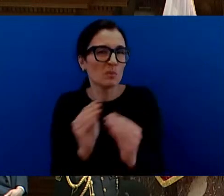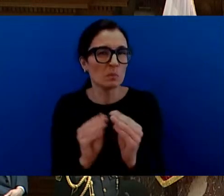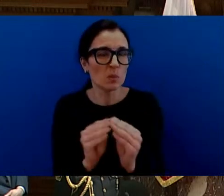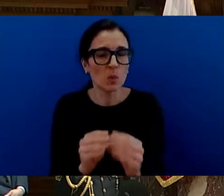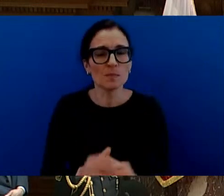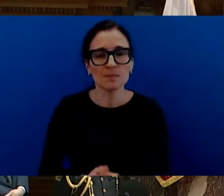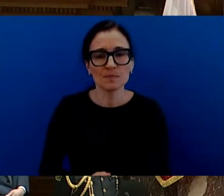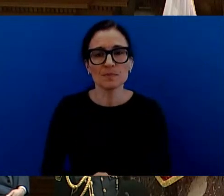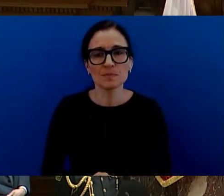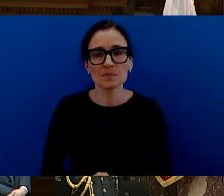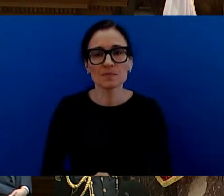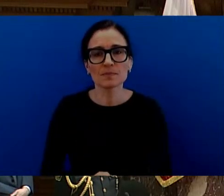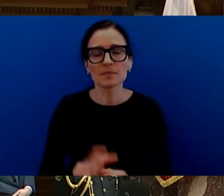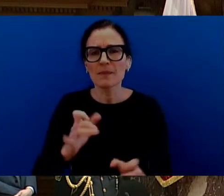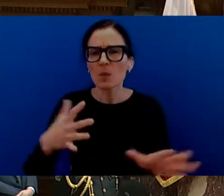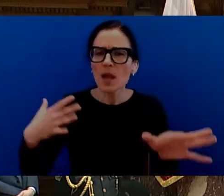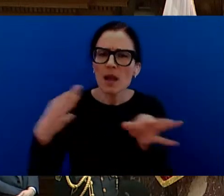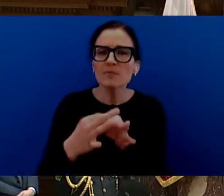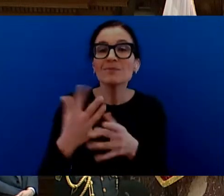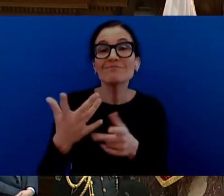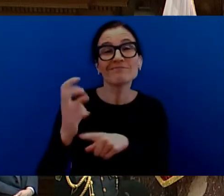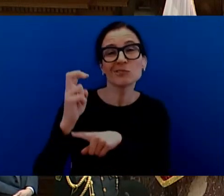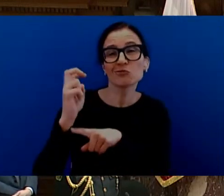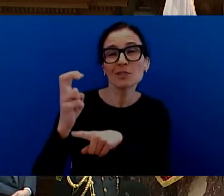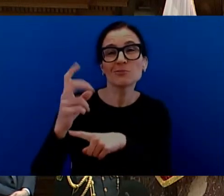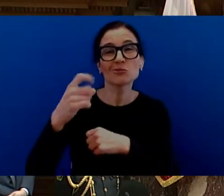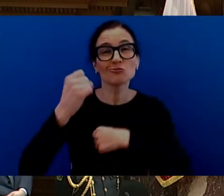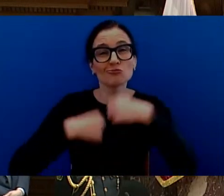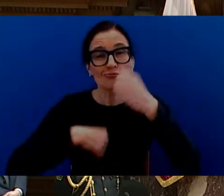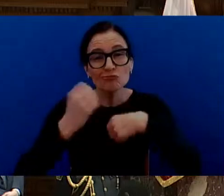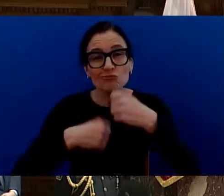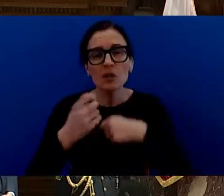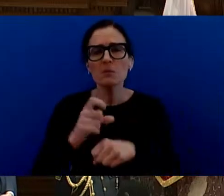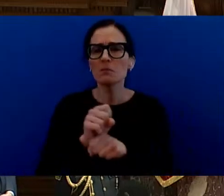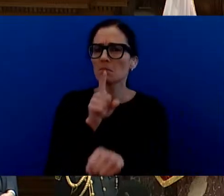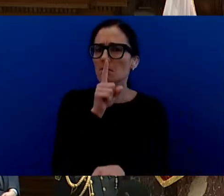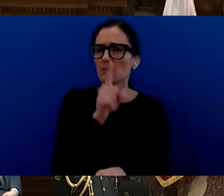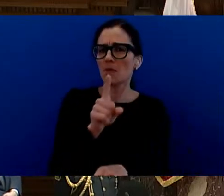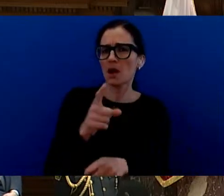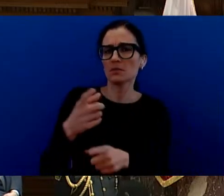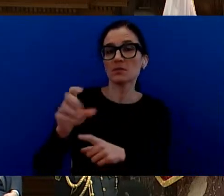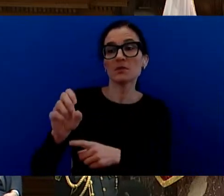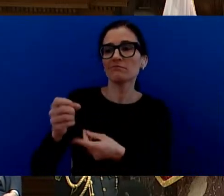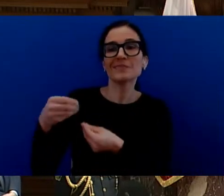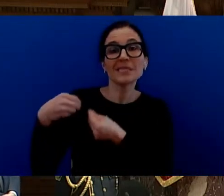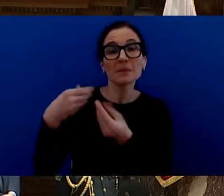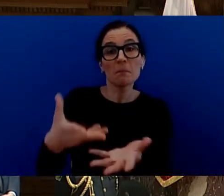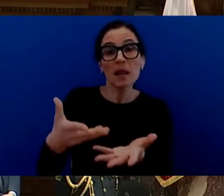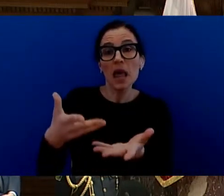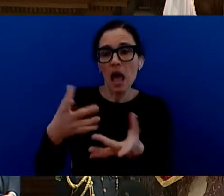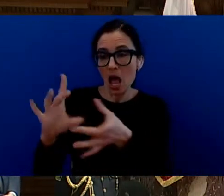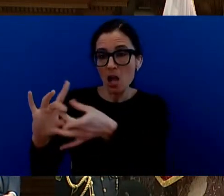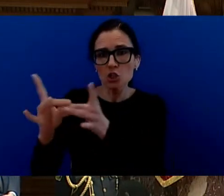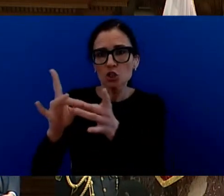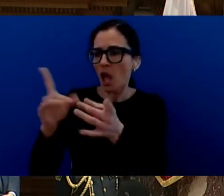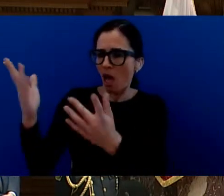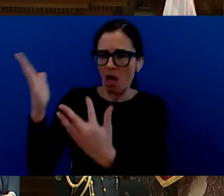land. This is crucial to stay competitive on the world stage and reach new markets